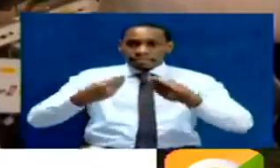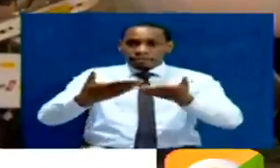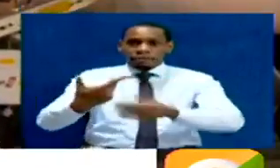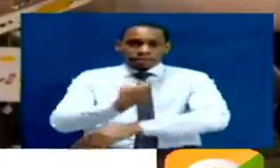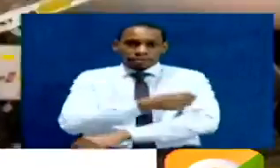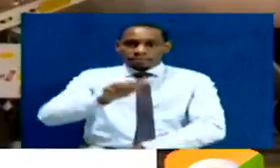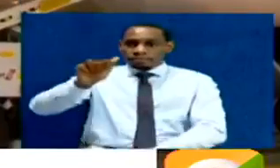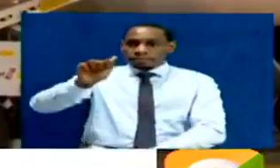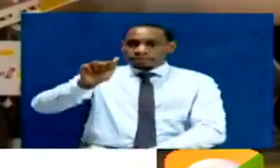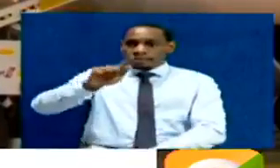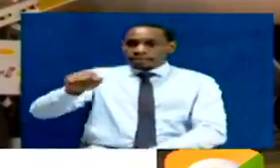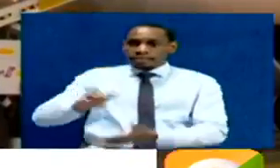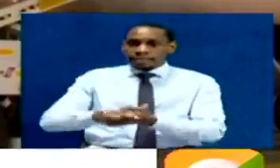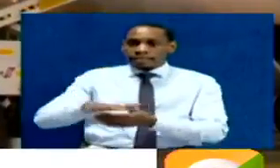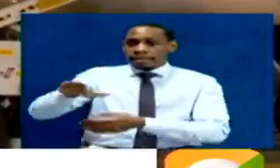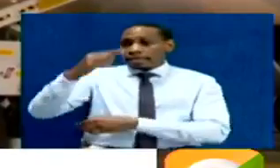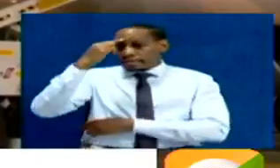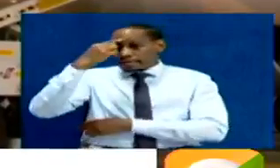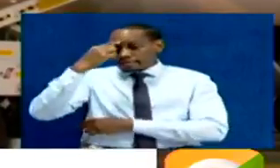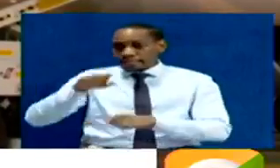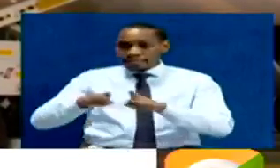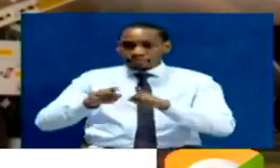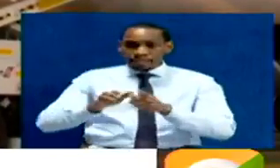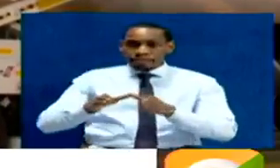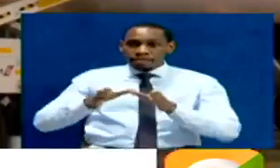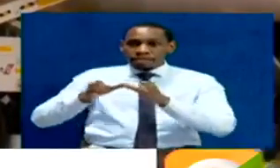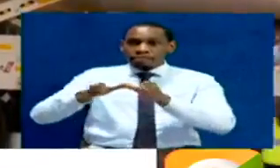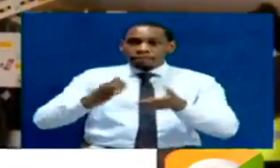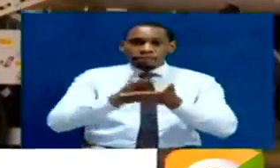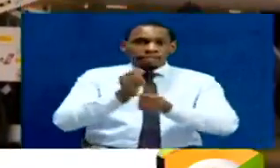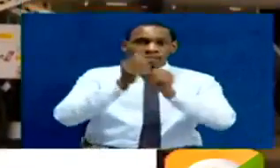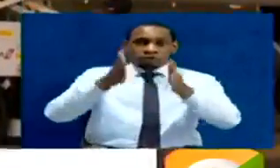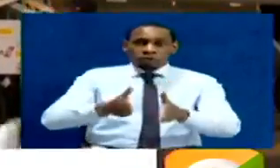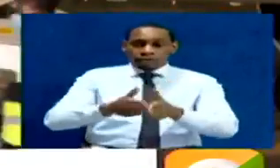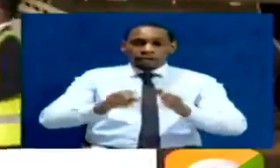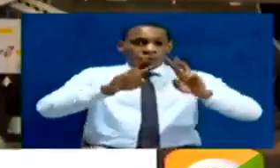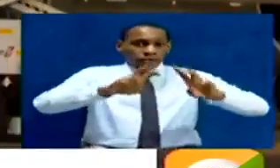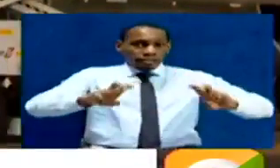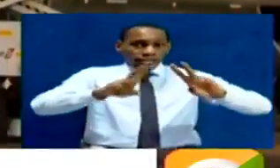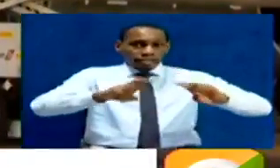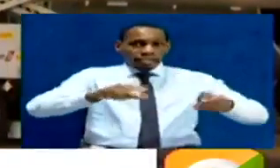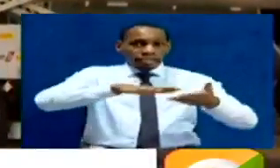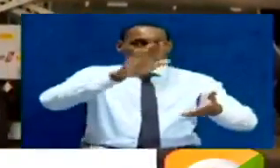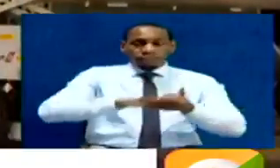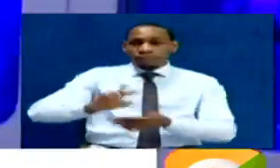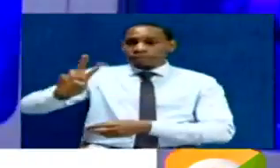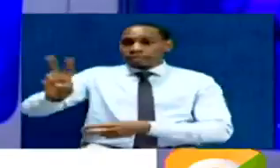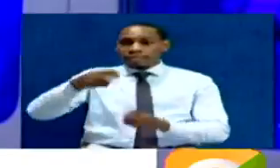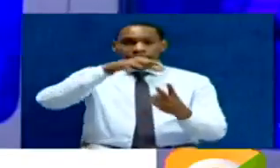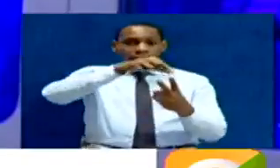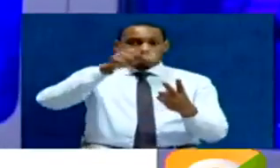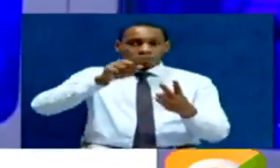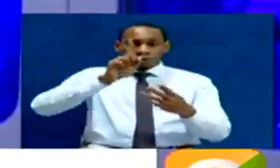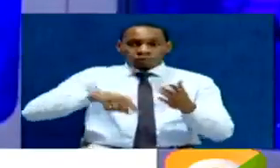AstraZeneca vaccine from the Serum Institute in India has pushed industry players to cast the net wider. The second option is for